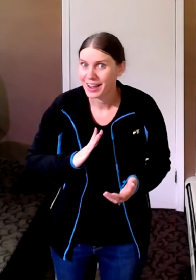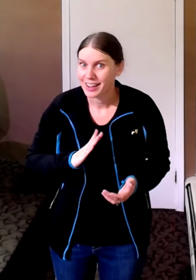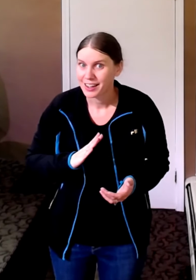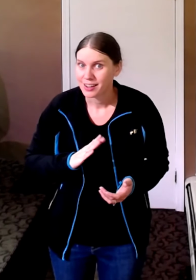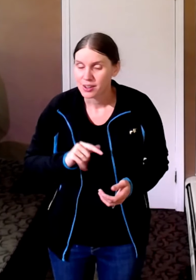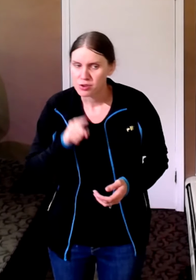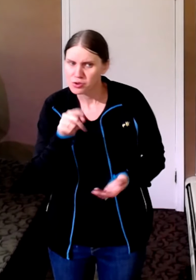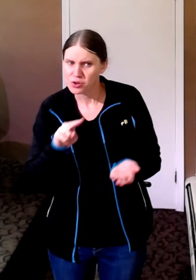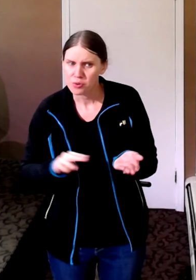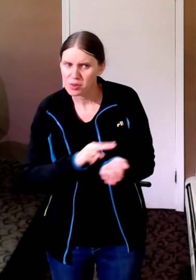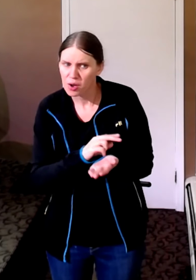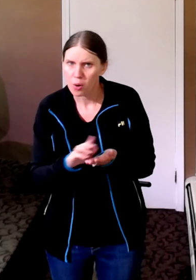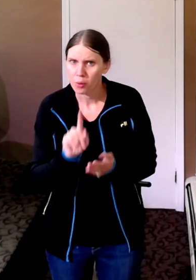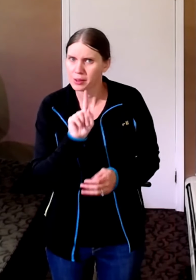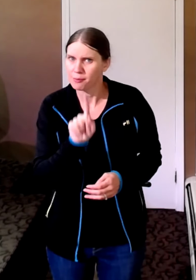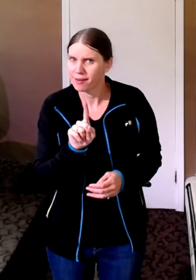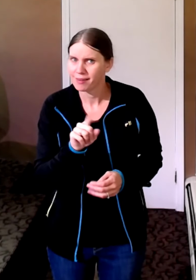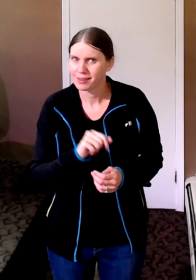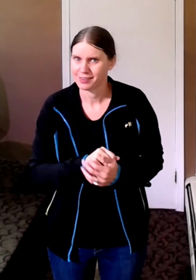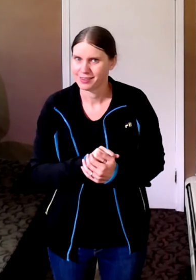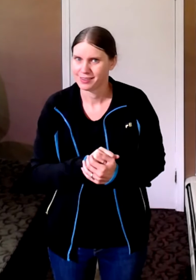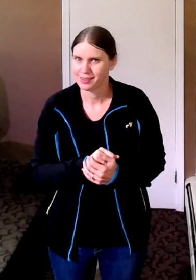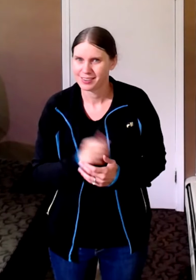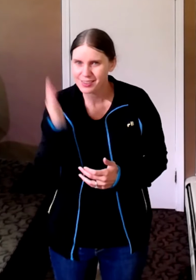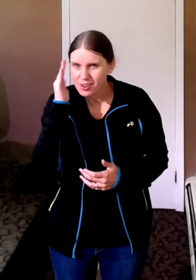the Holy One of God.